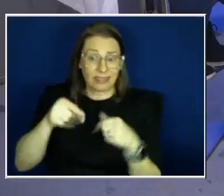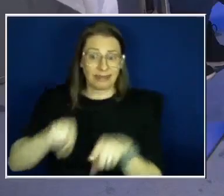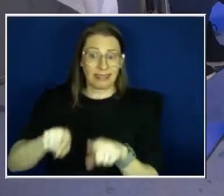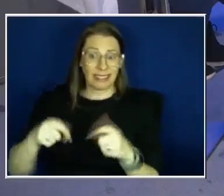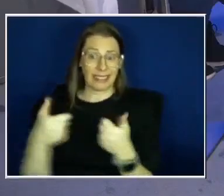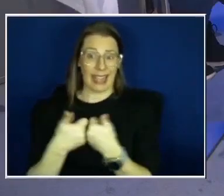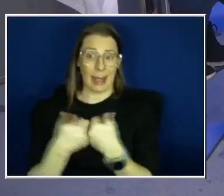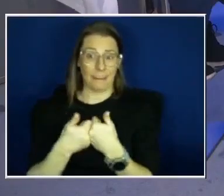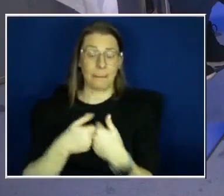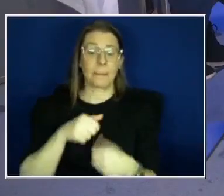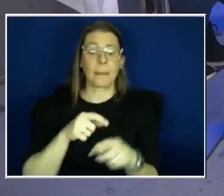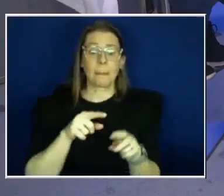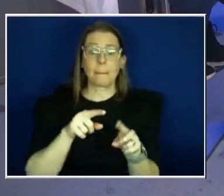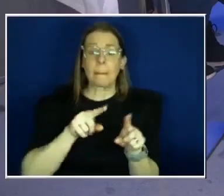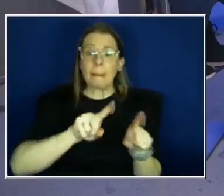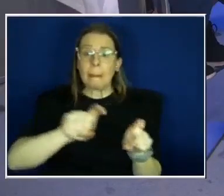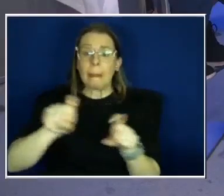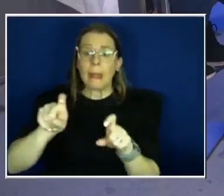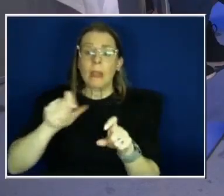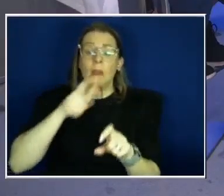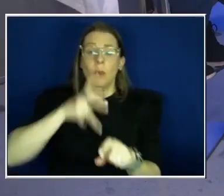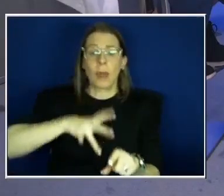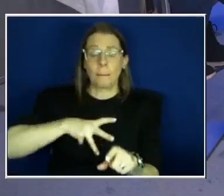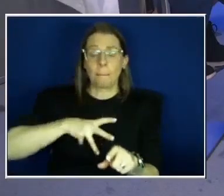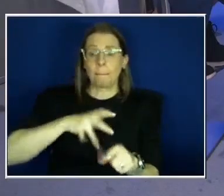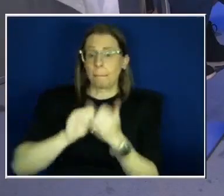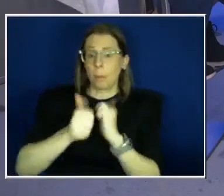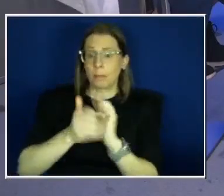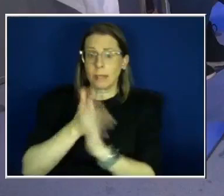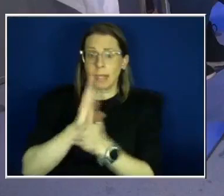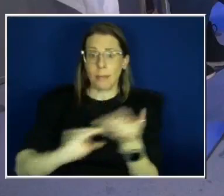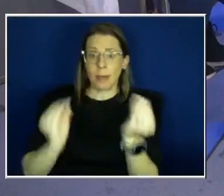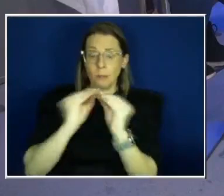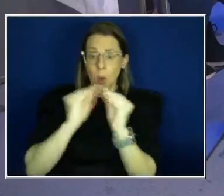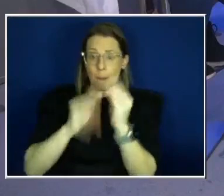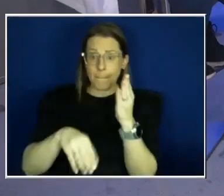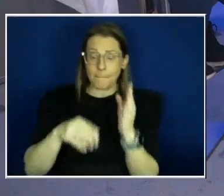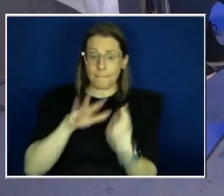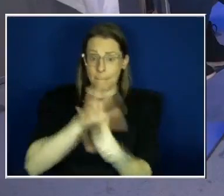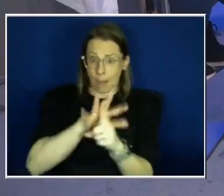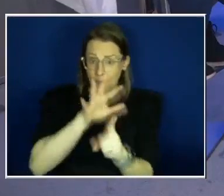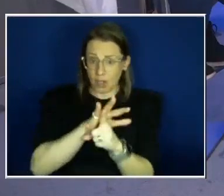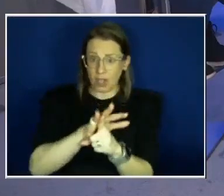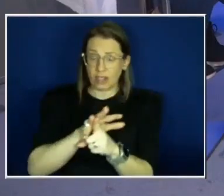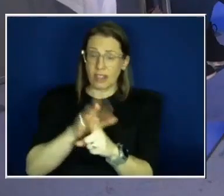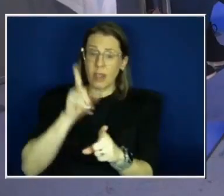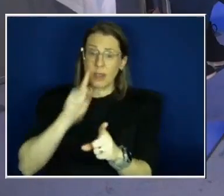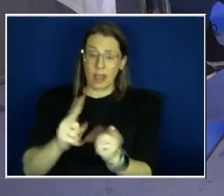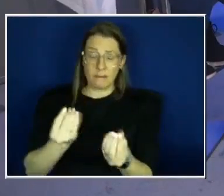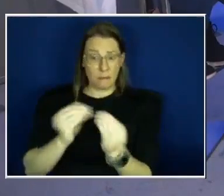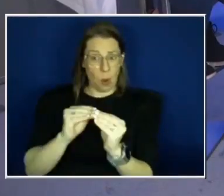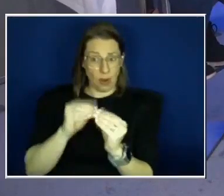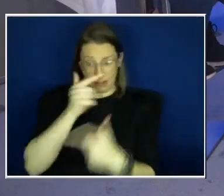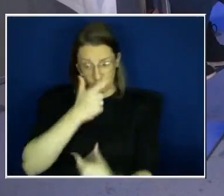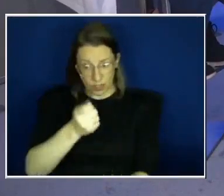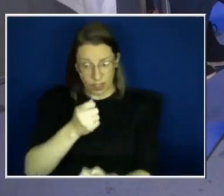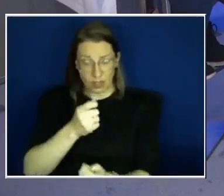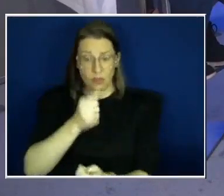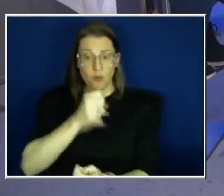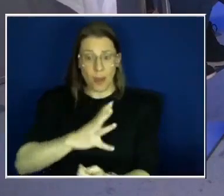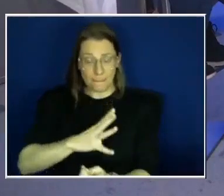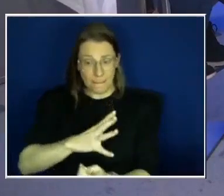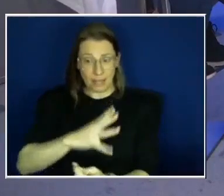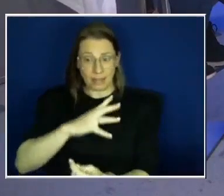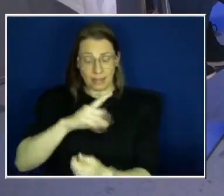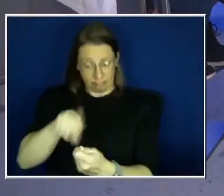sports getting more and more popular, do you think there's a growing interest in female sports medicine as well? I mean, getting specific to the